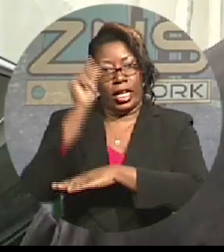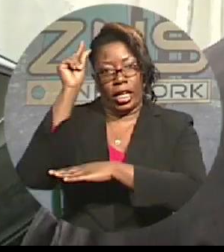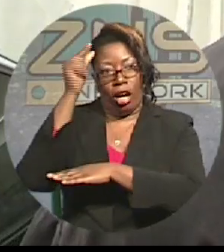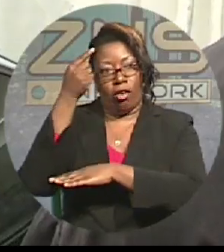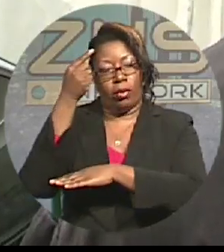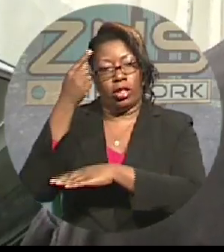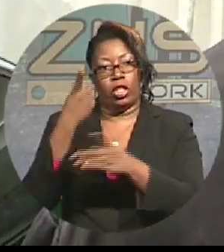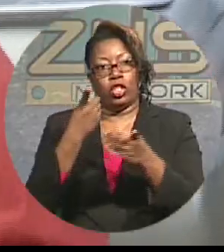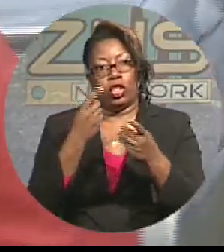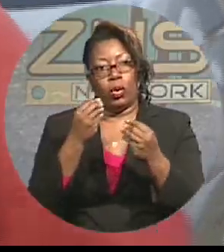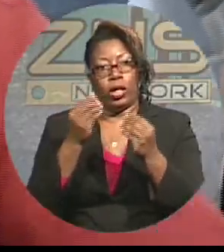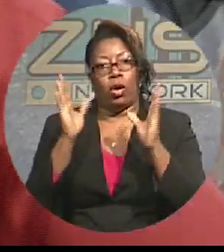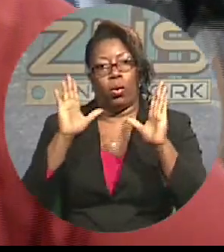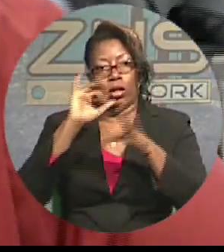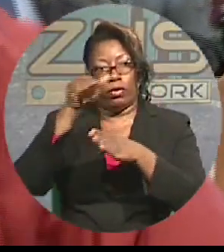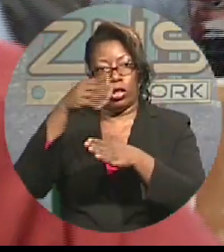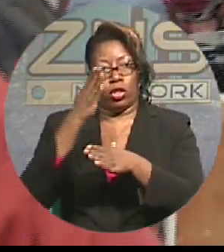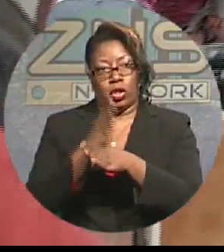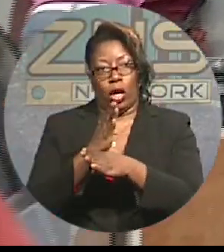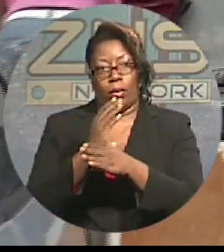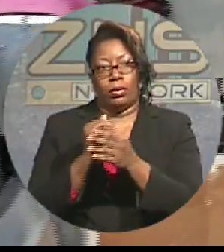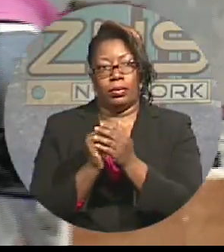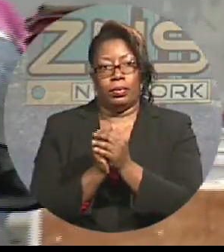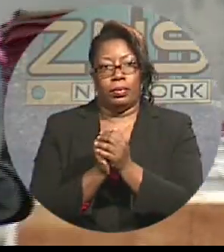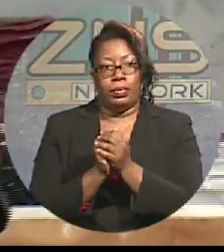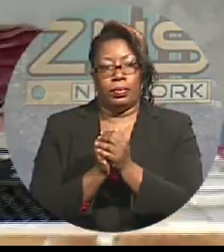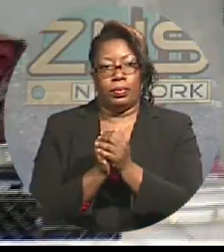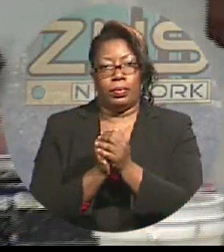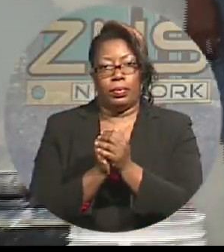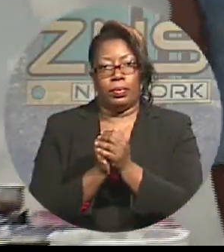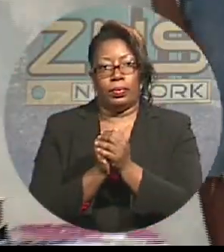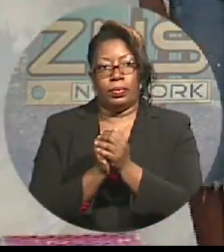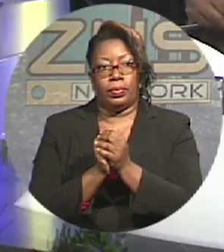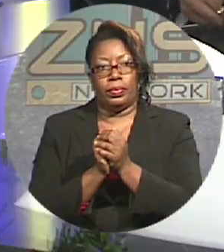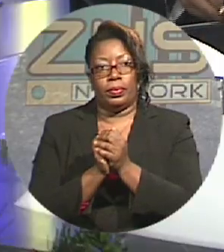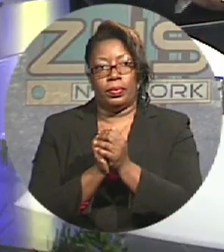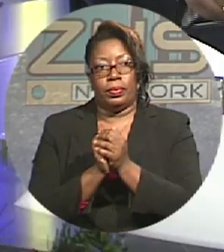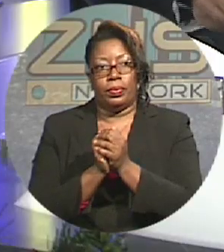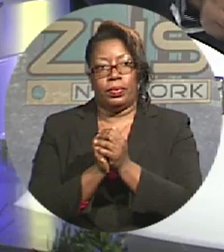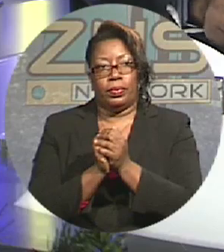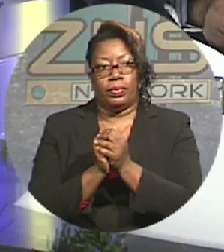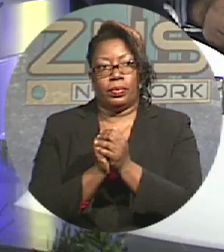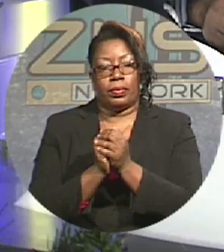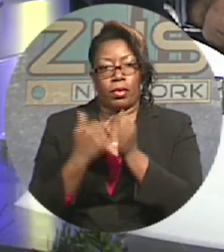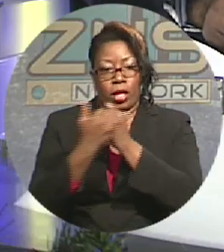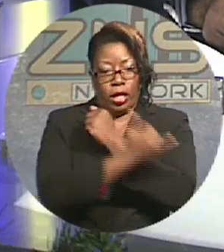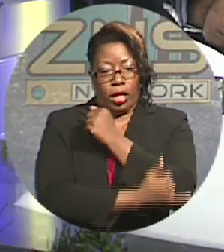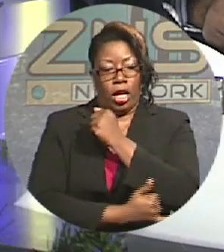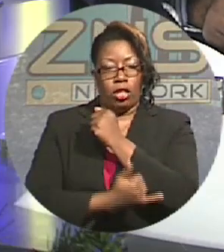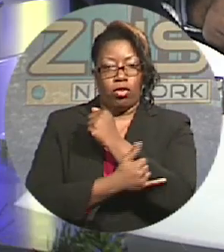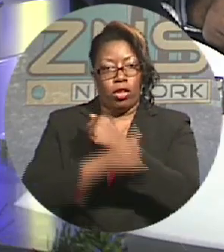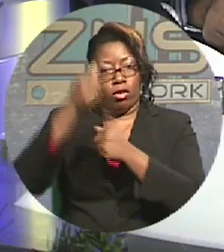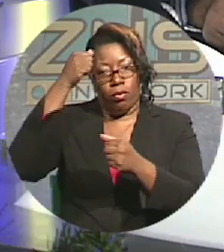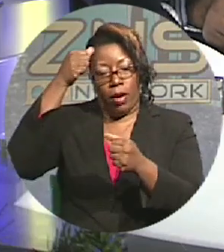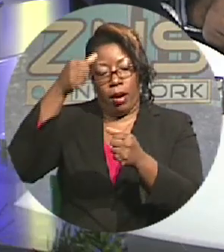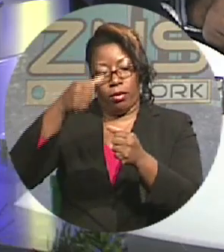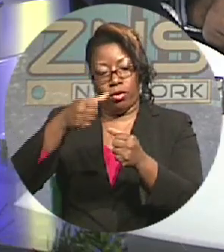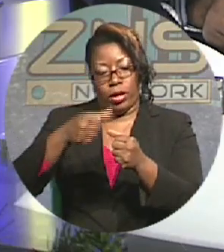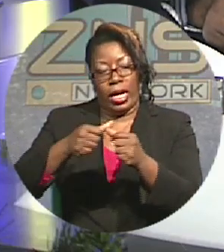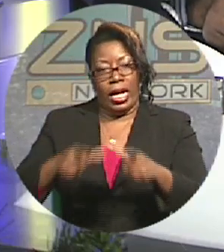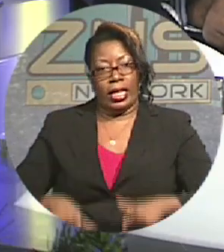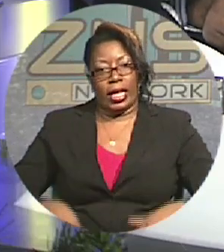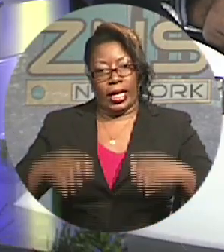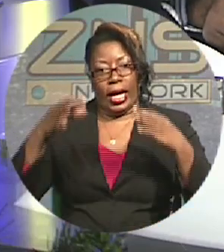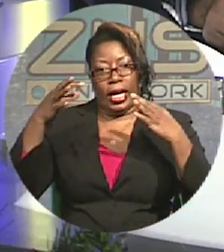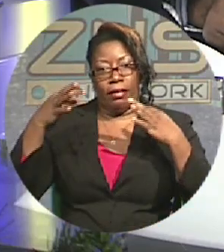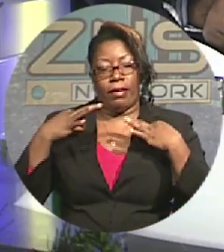doing a very good job. Julian Reed, ZNS Network News. The country is remembering the life and legacy of King